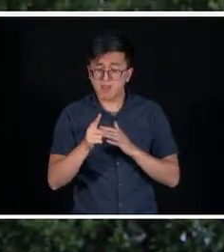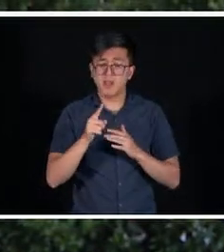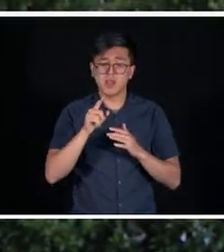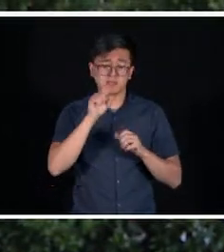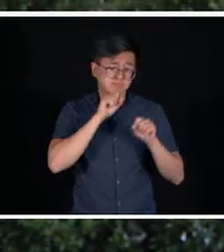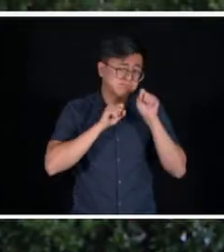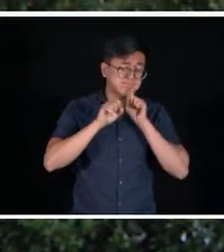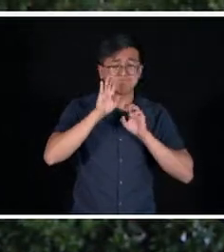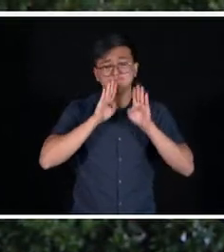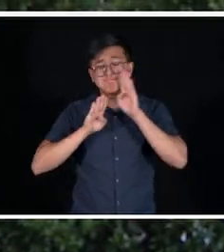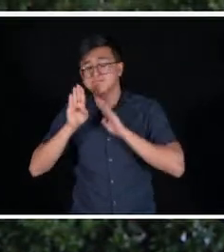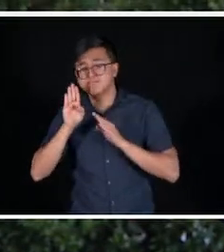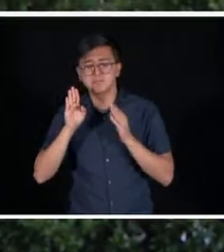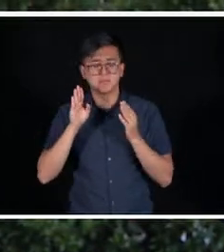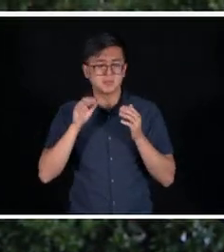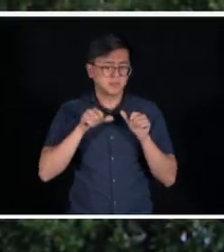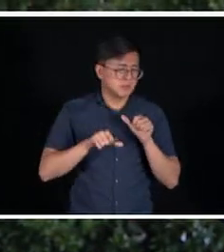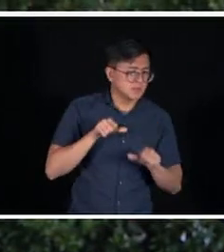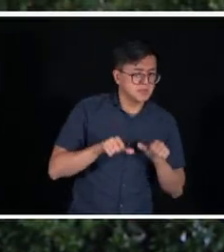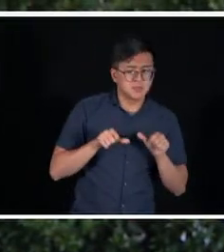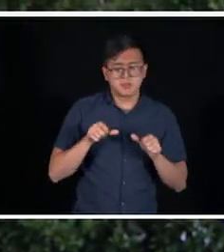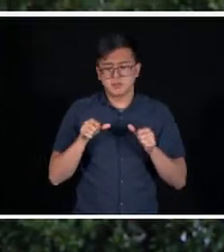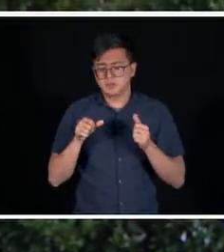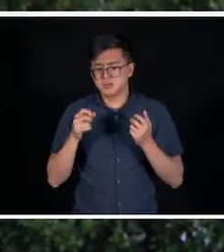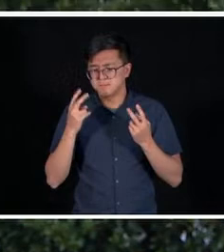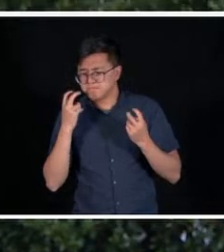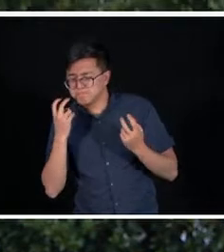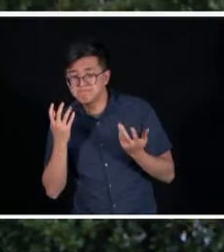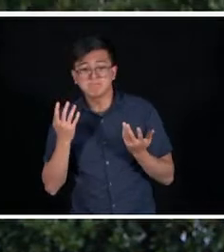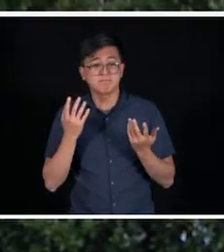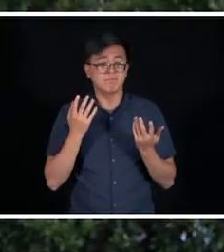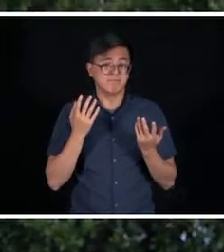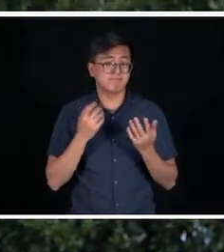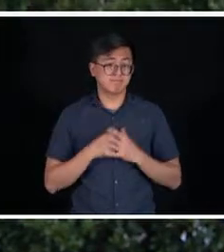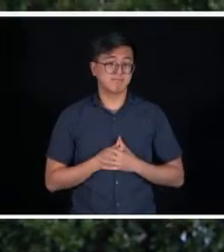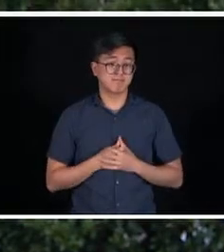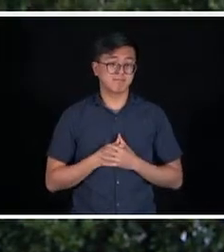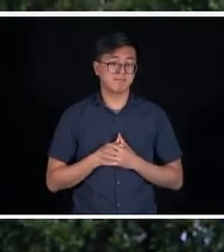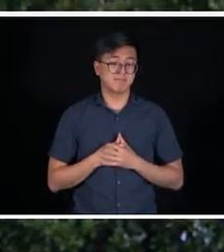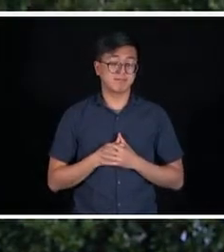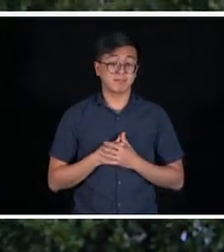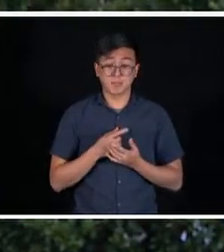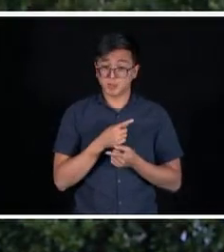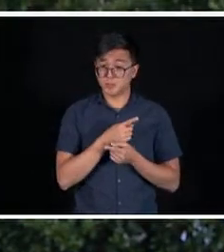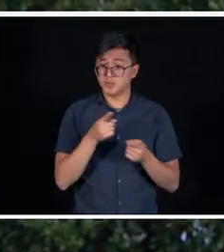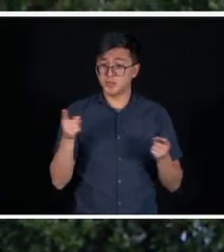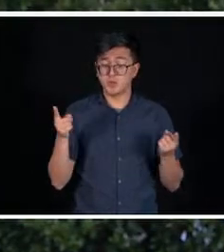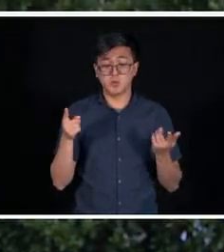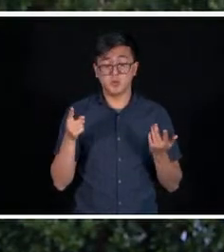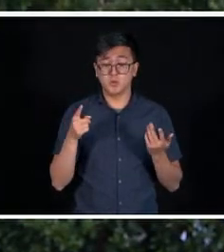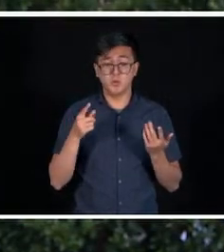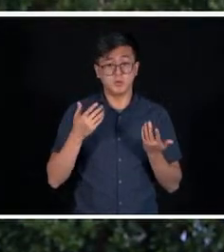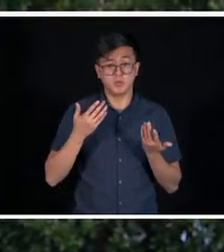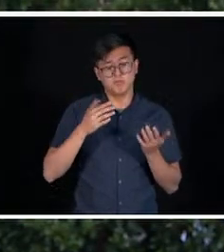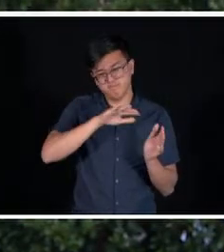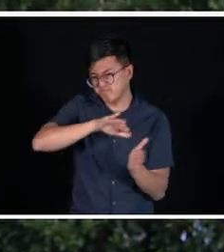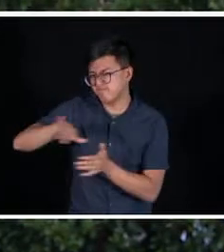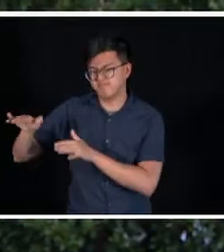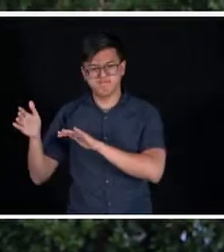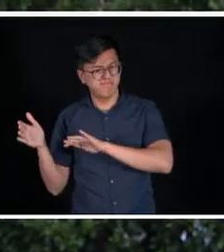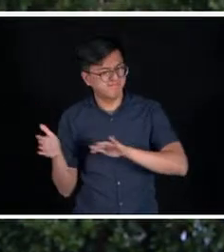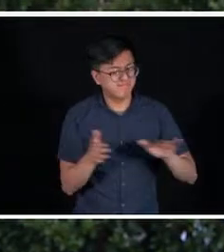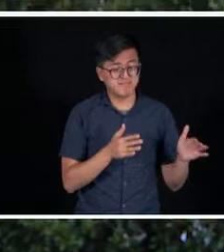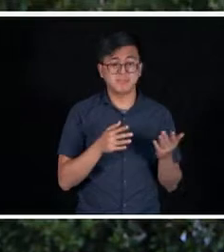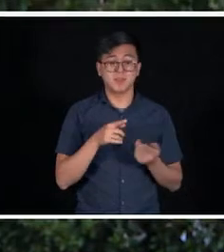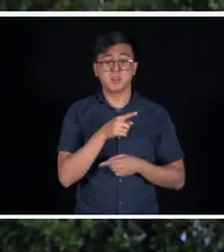obstacles, doubts, and moments of uncertainty. You have overcome every hurdle,